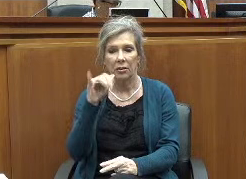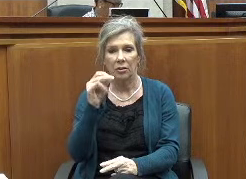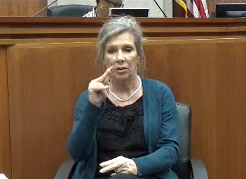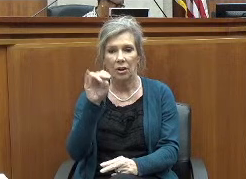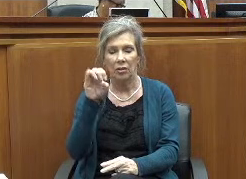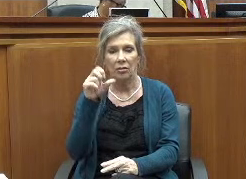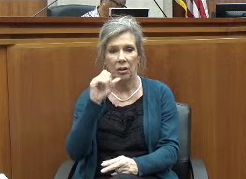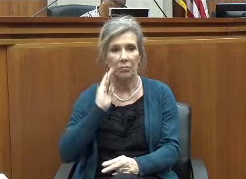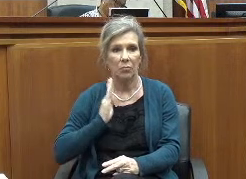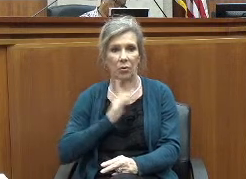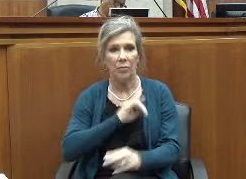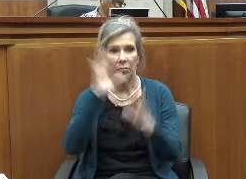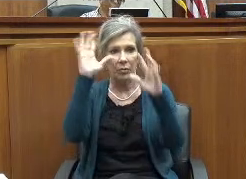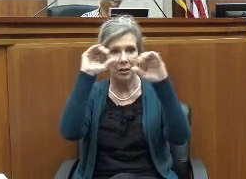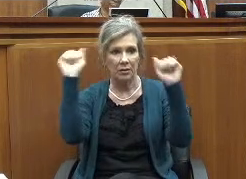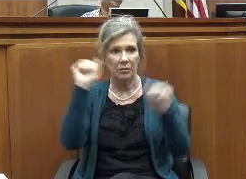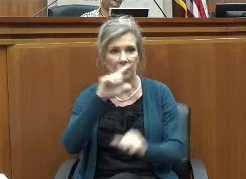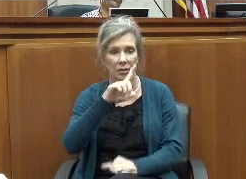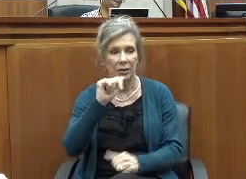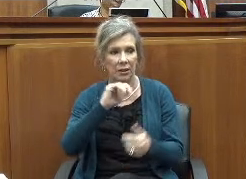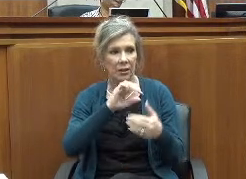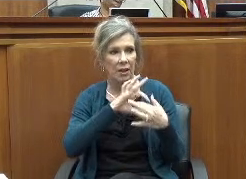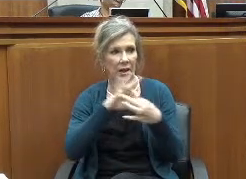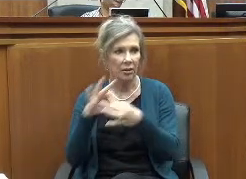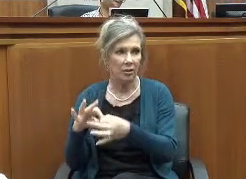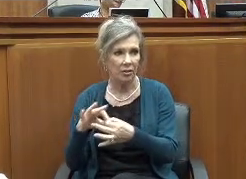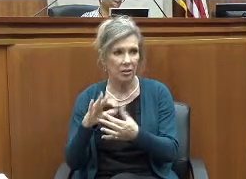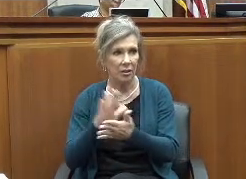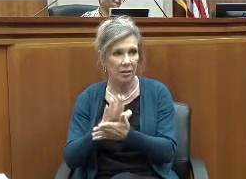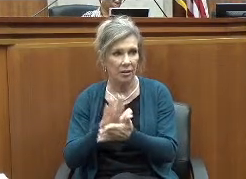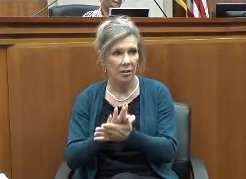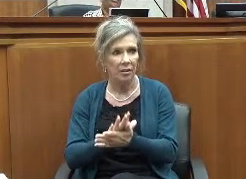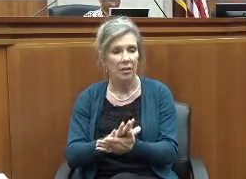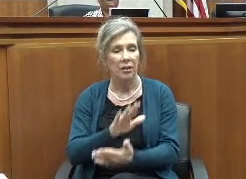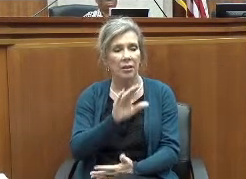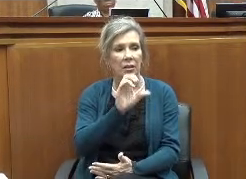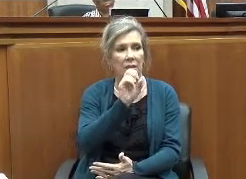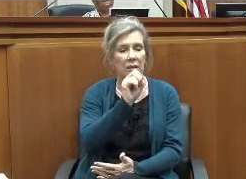Louisiana Connections Academy. And I'm Shonda Sanchez, interim school leader.